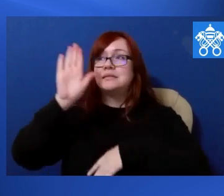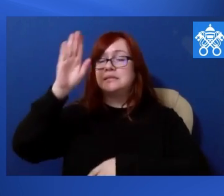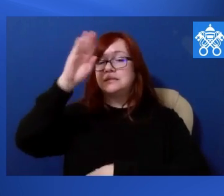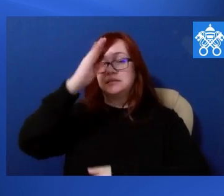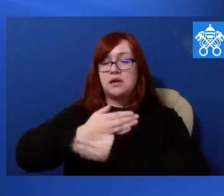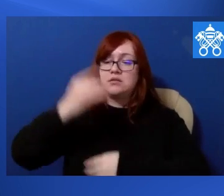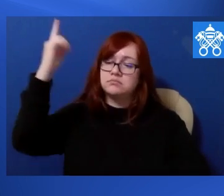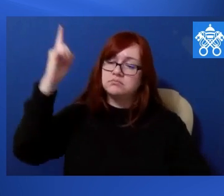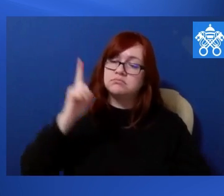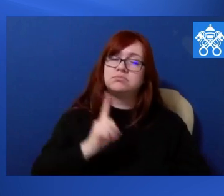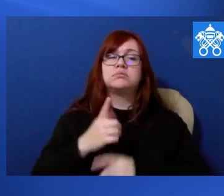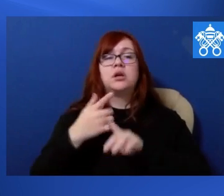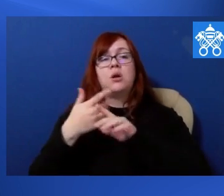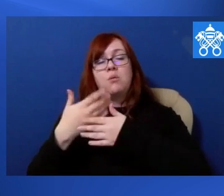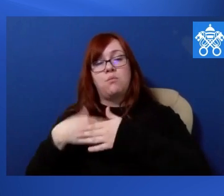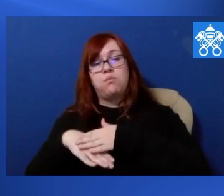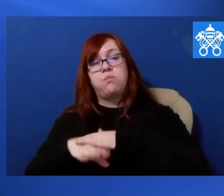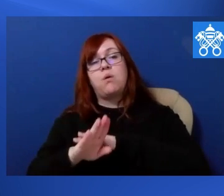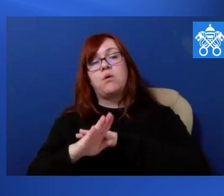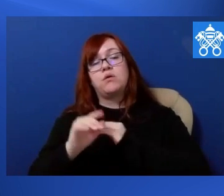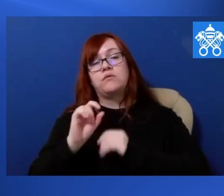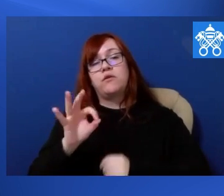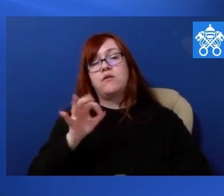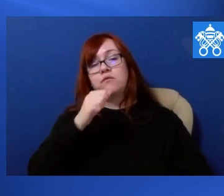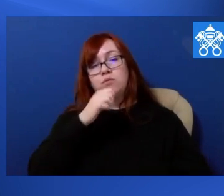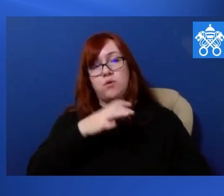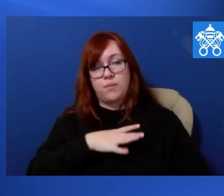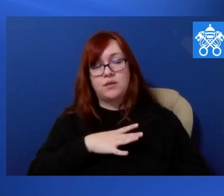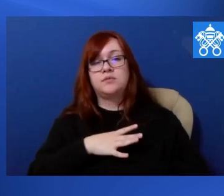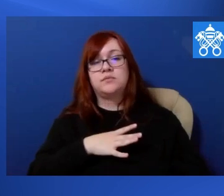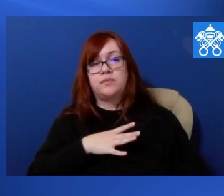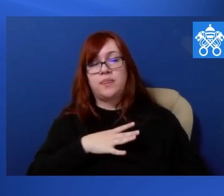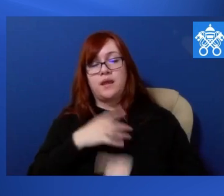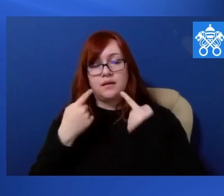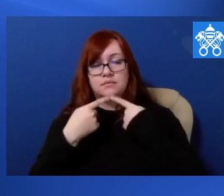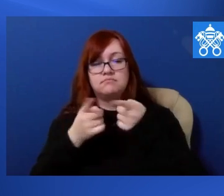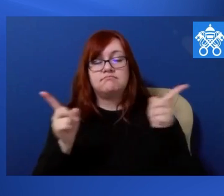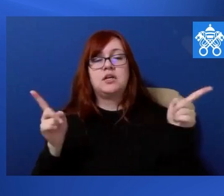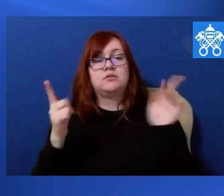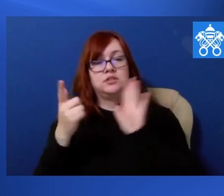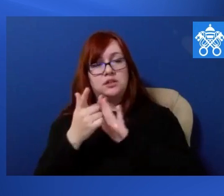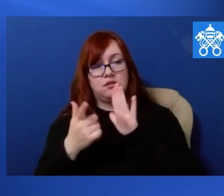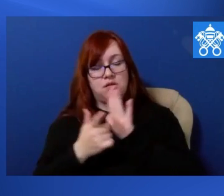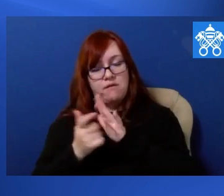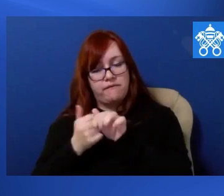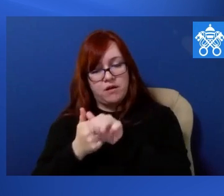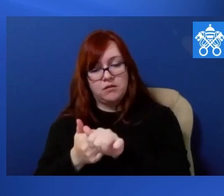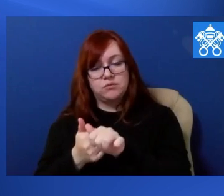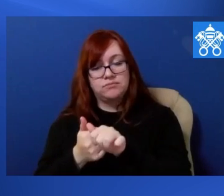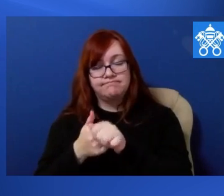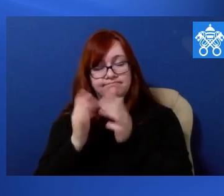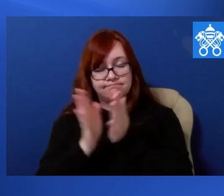nature, born of a woman and subject to the law. Alleluia.